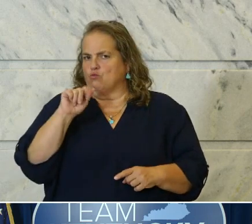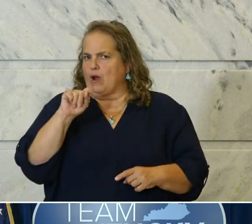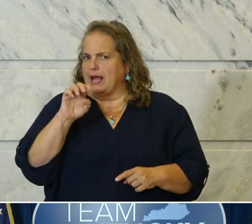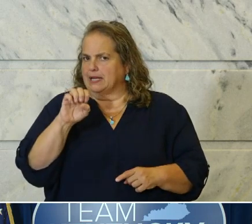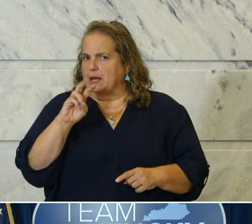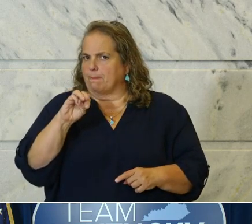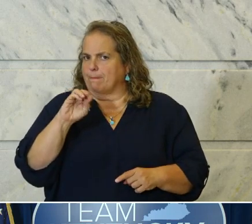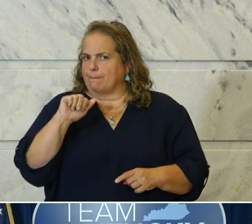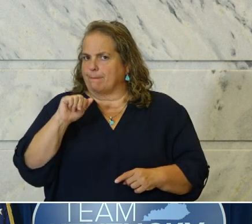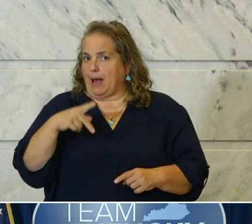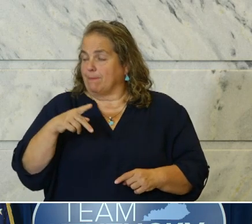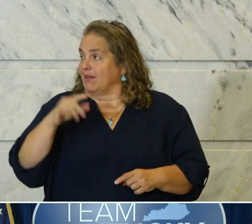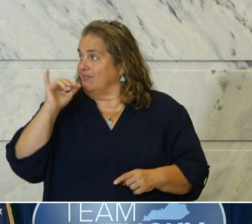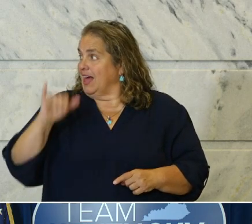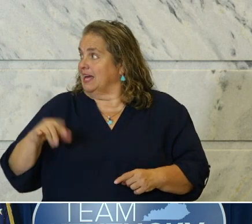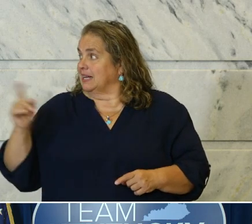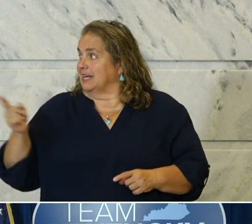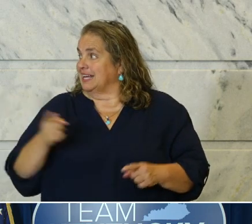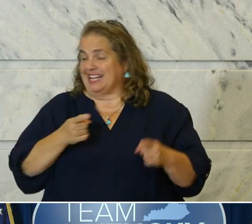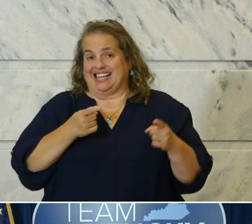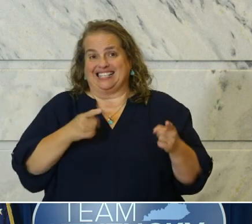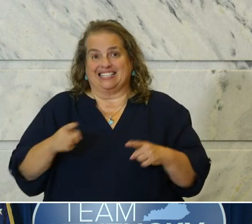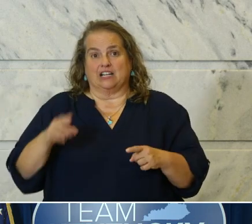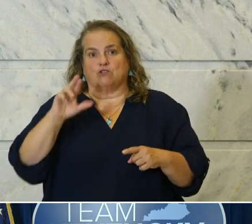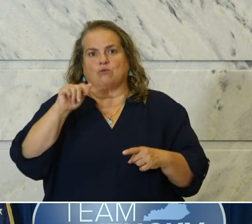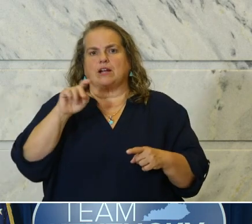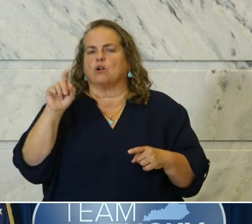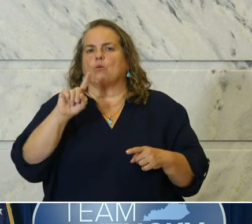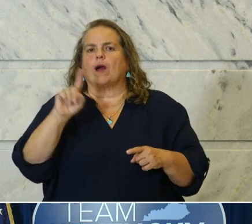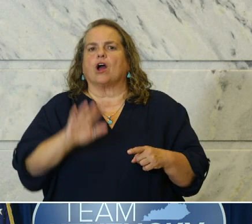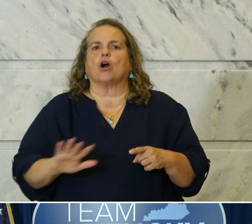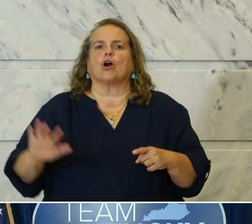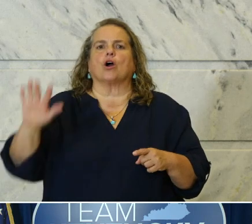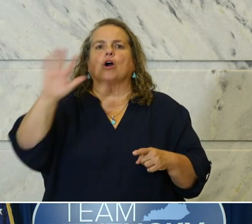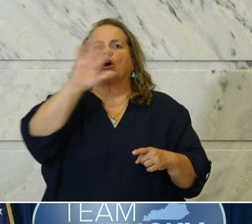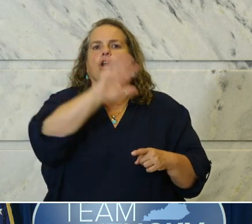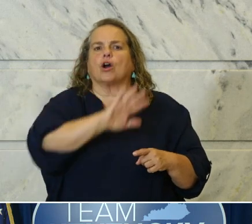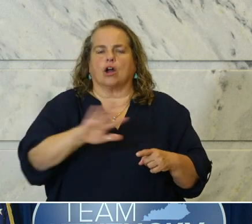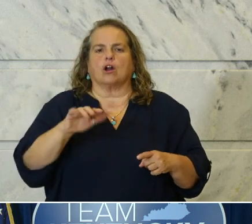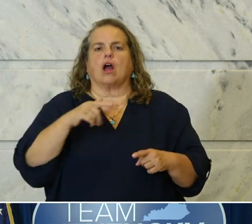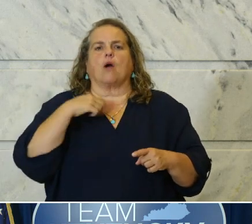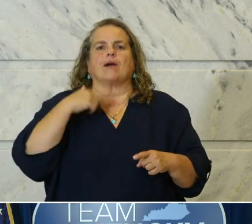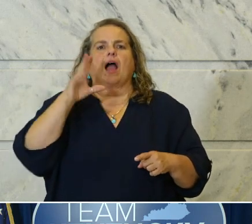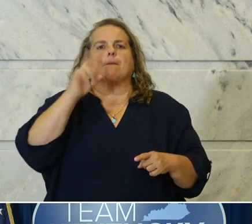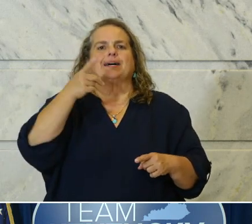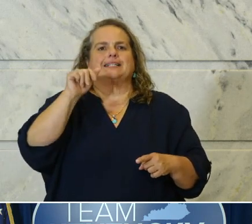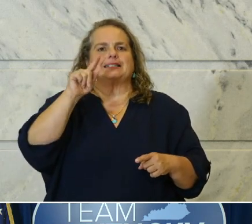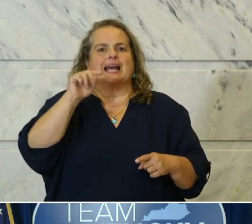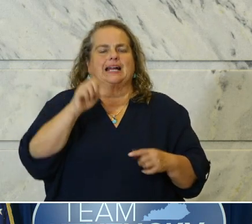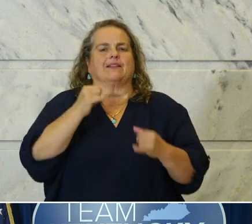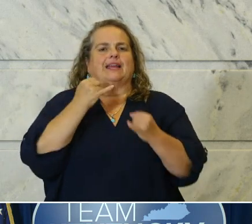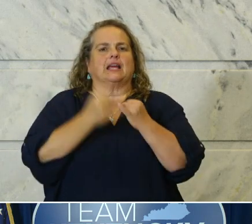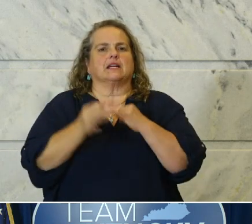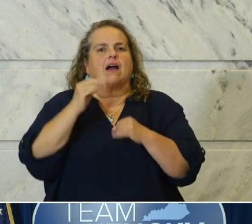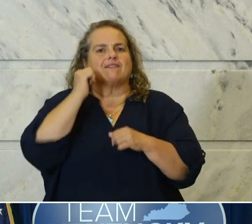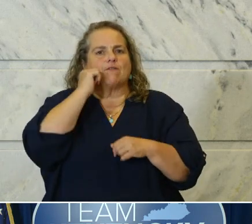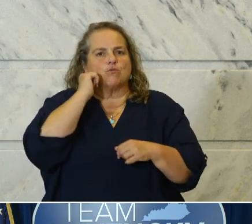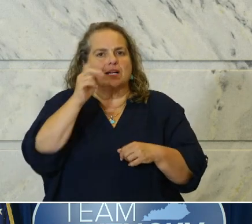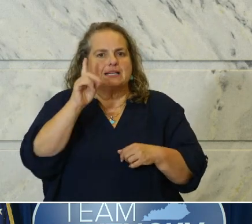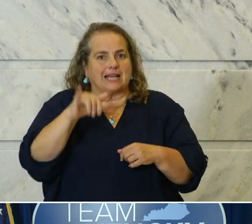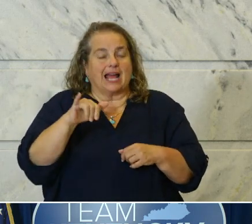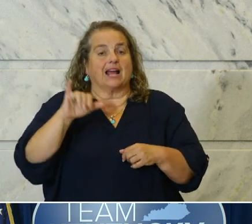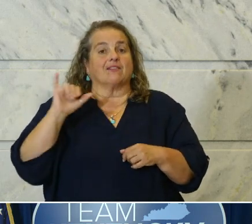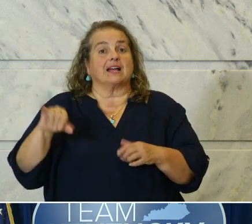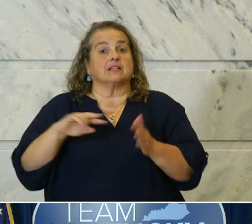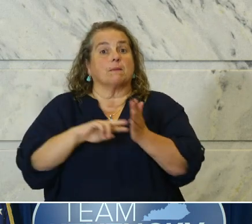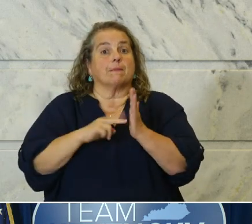up an incident rate map last week. It is updated I believe at the end of every day. This is